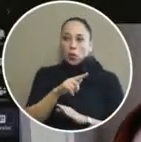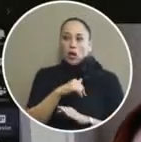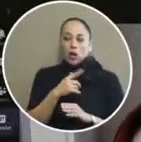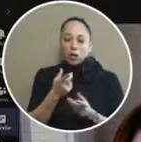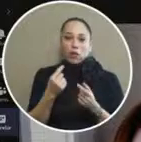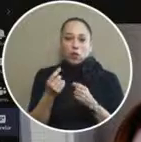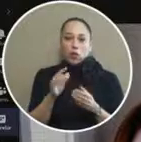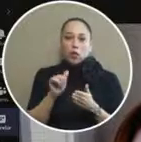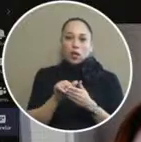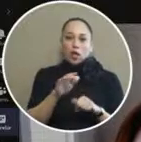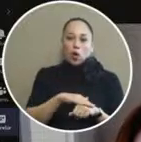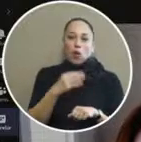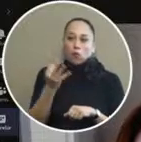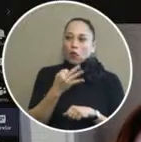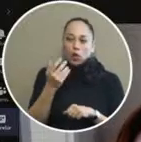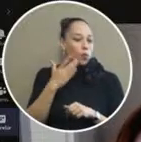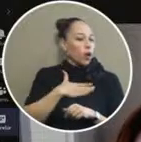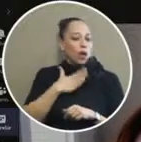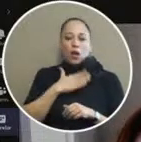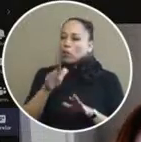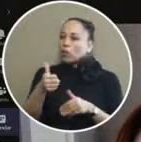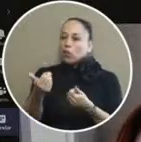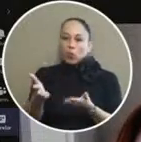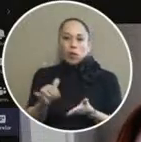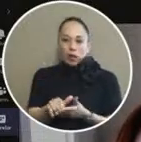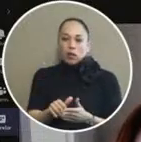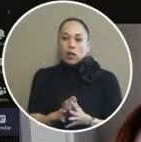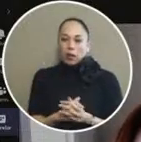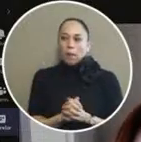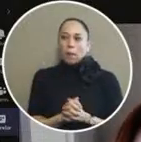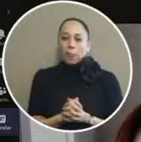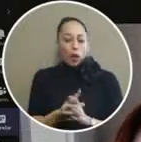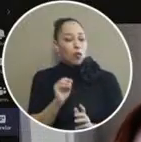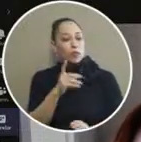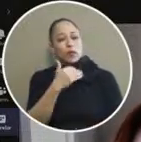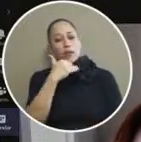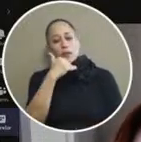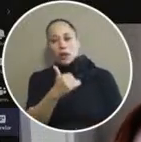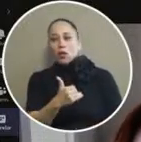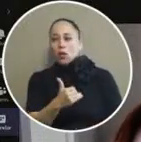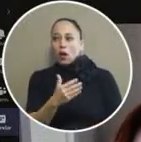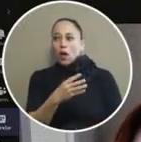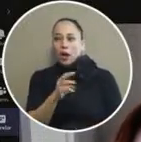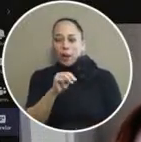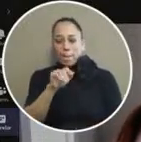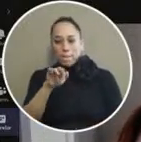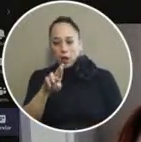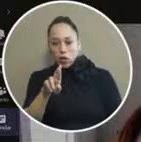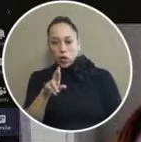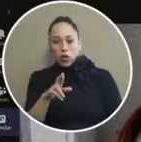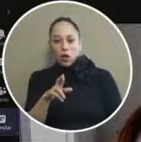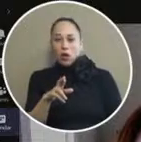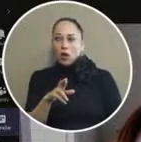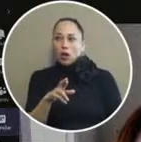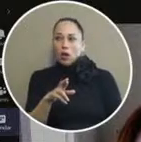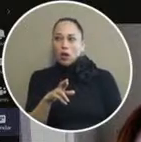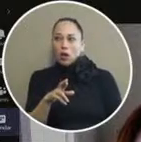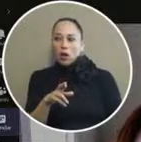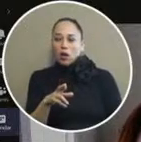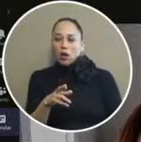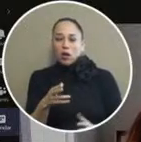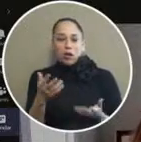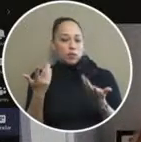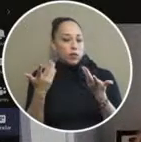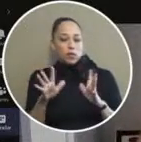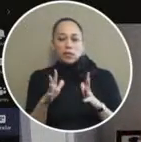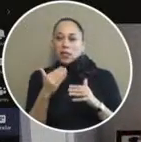that out on Friday, but we're happy to provide you with that information. Okay, I really appreciate that. And Mayor, I will yield my time for the time being.